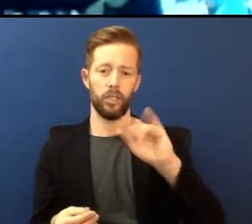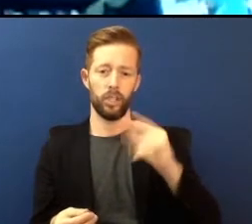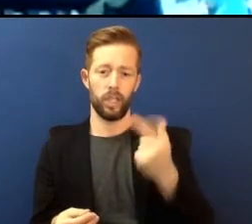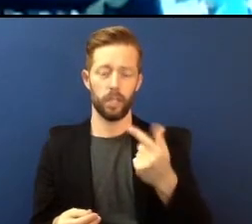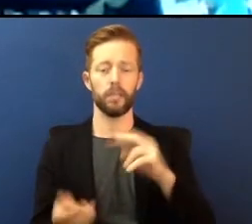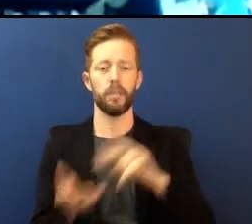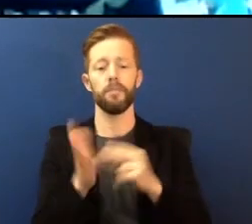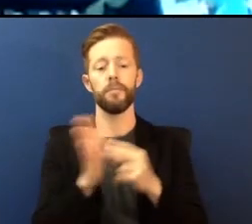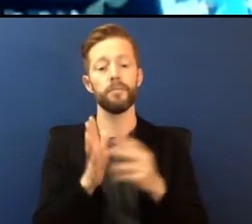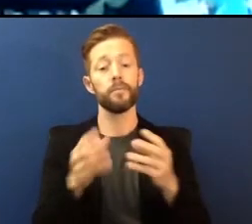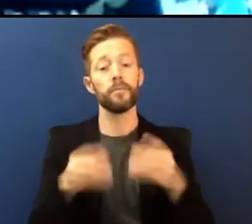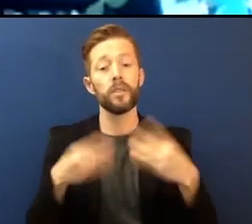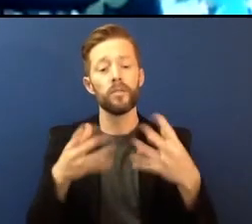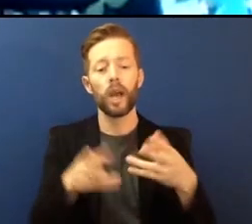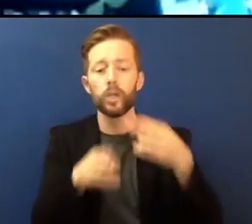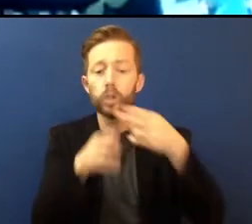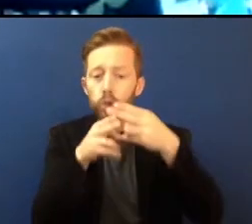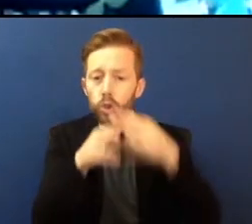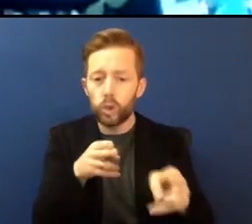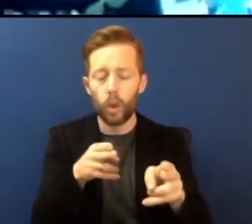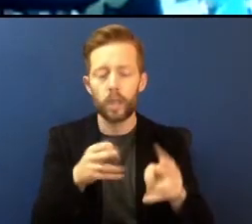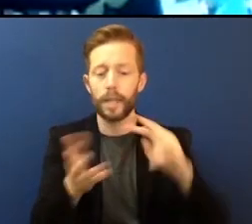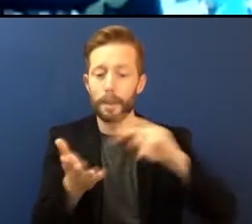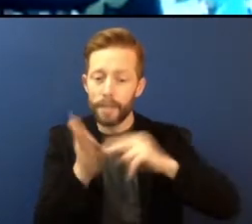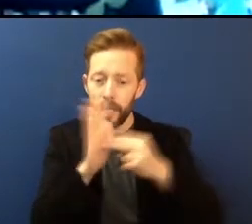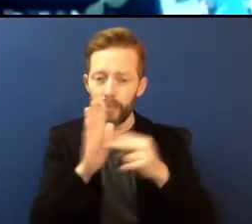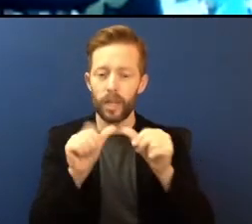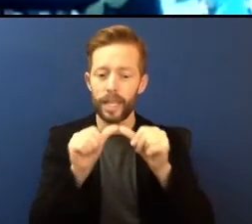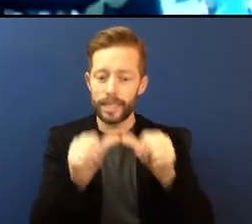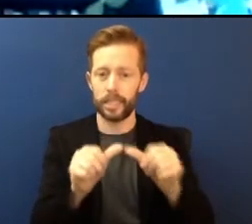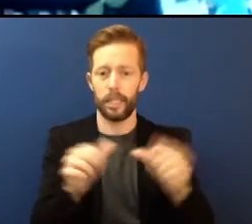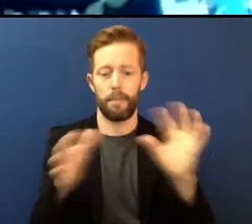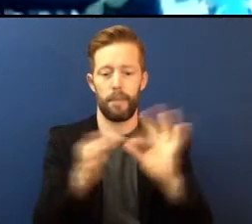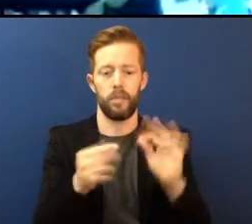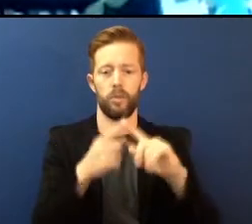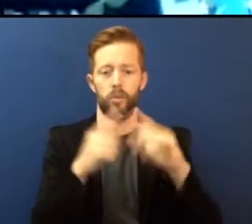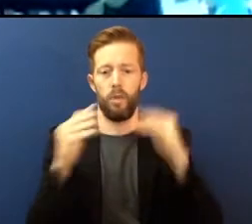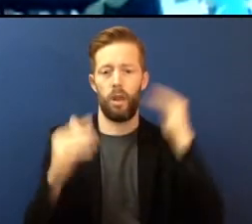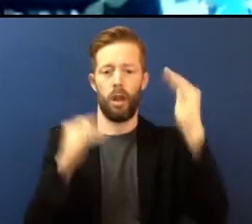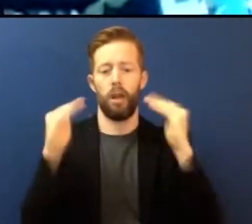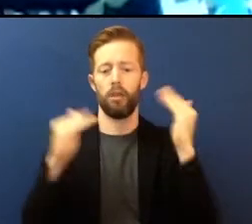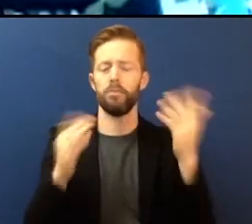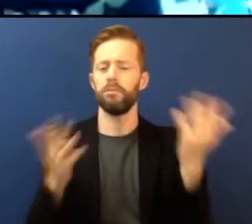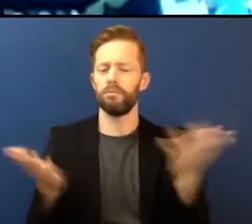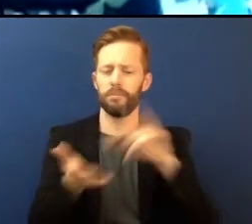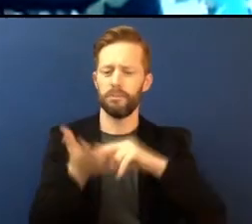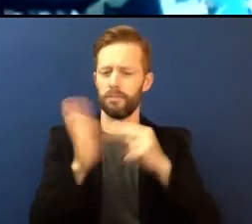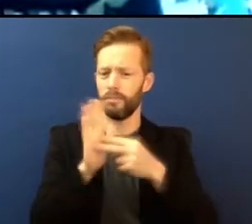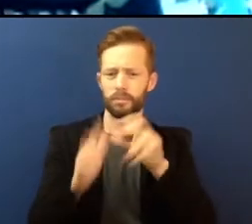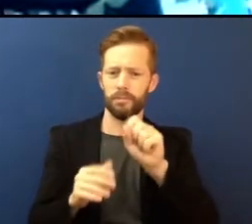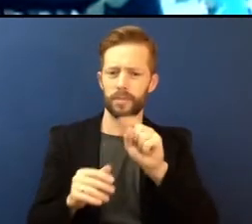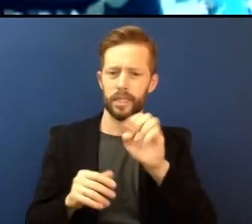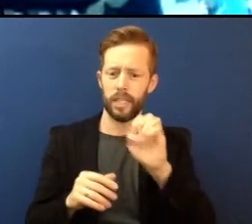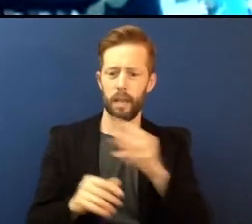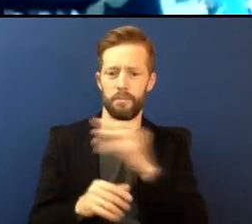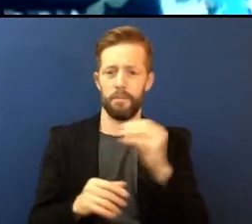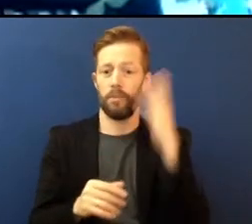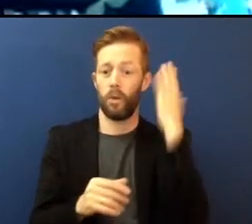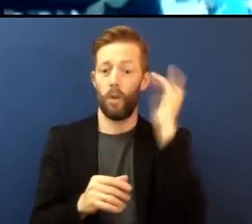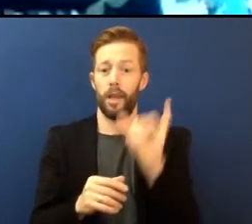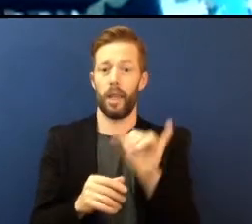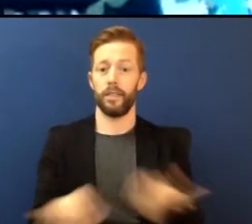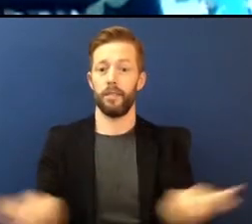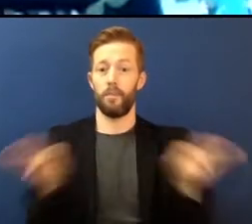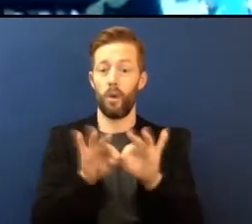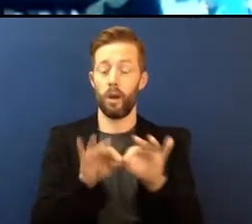do a better job of providing short, meaningful, consistent messages to adults about what STEM